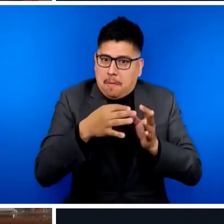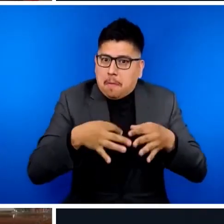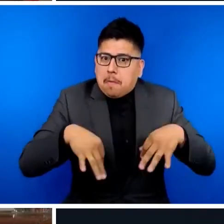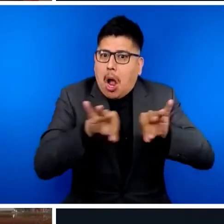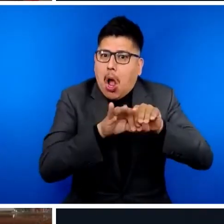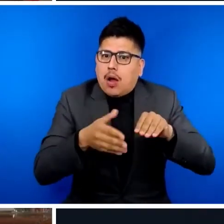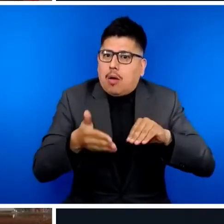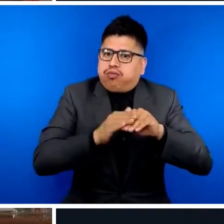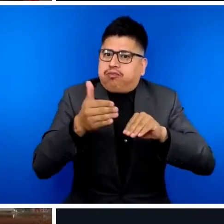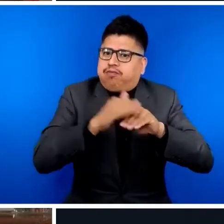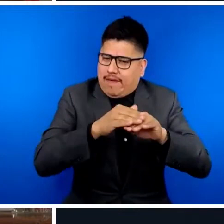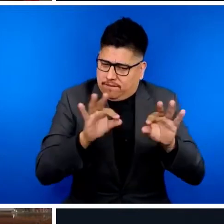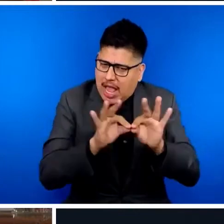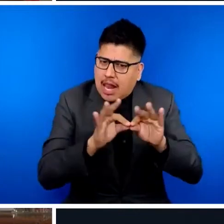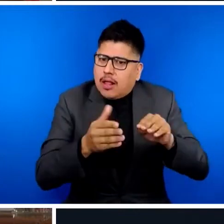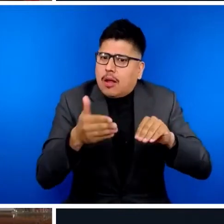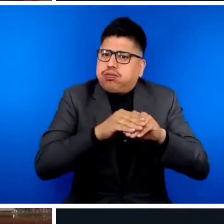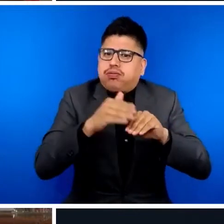do both.